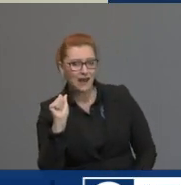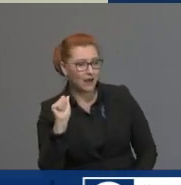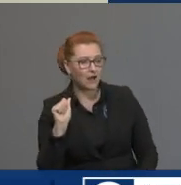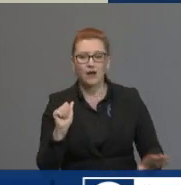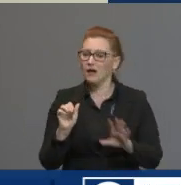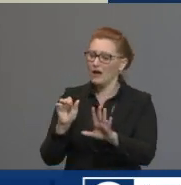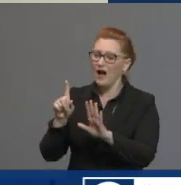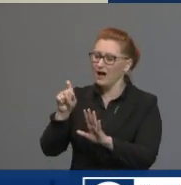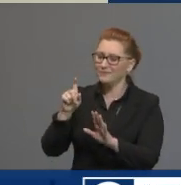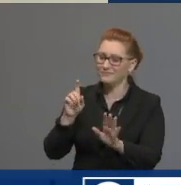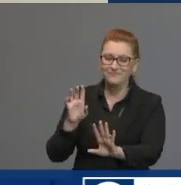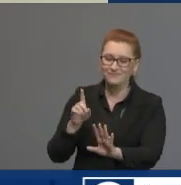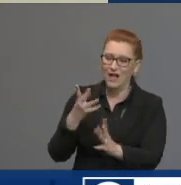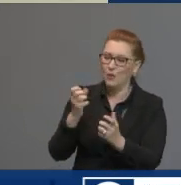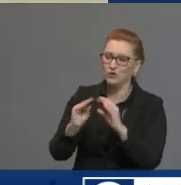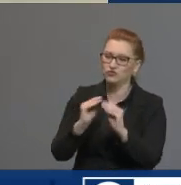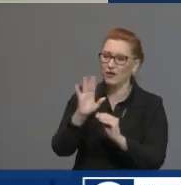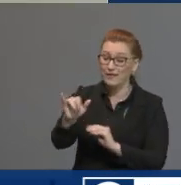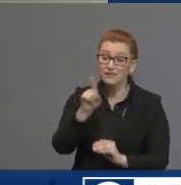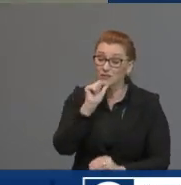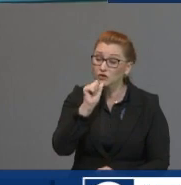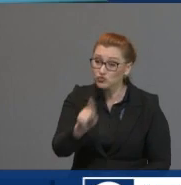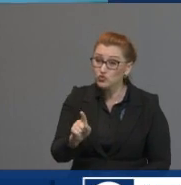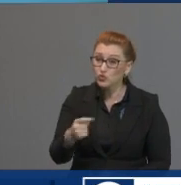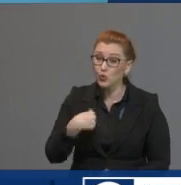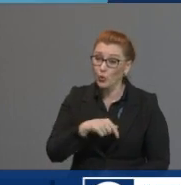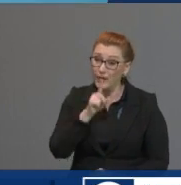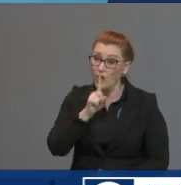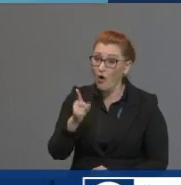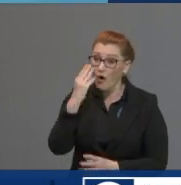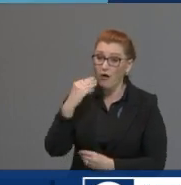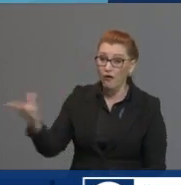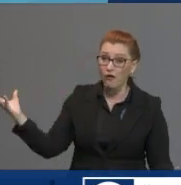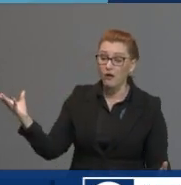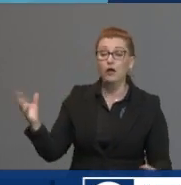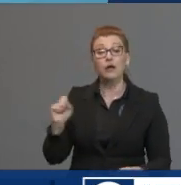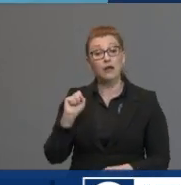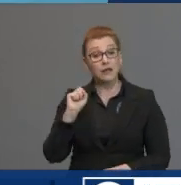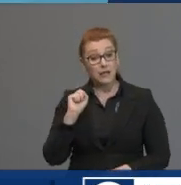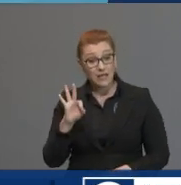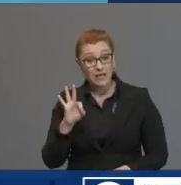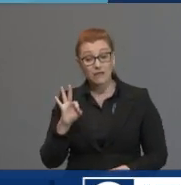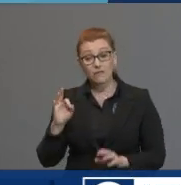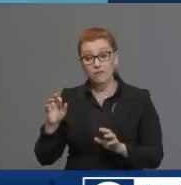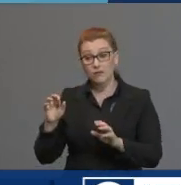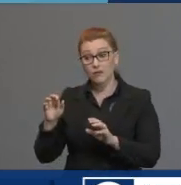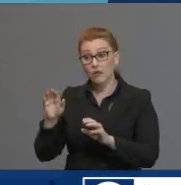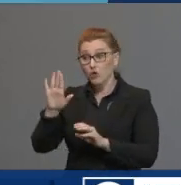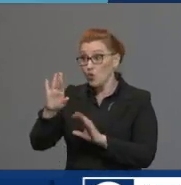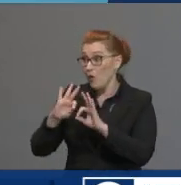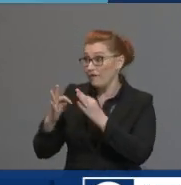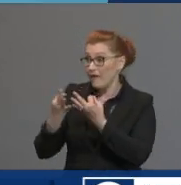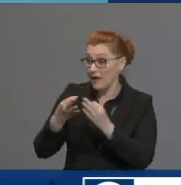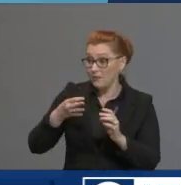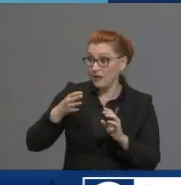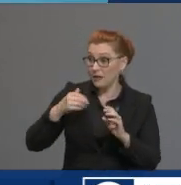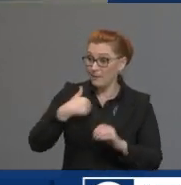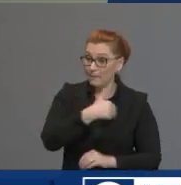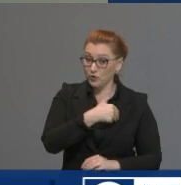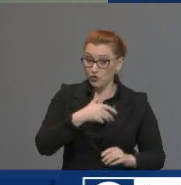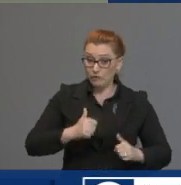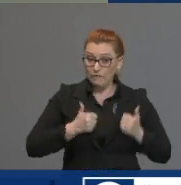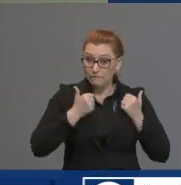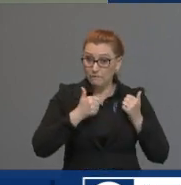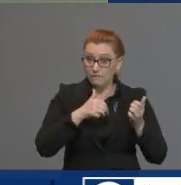are. And I've got to correct that as well. That's just not true. If you have someone that's in a long-term care